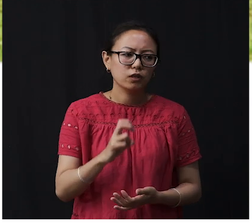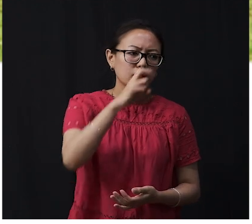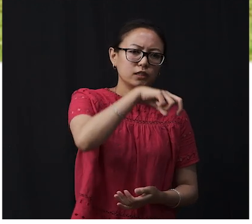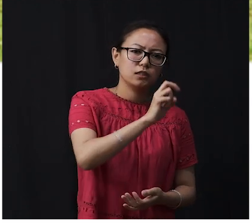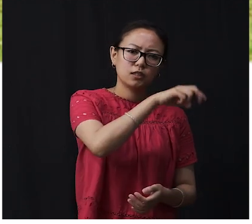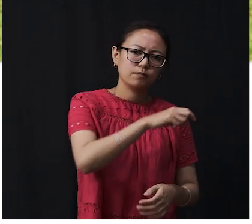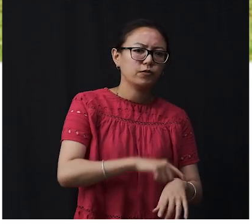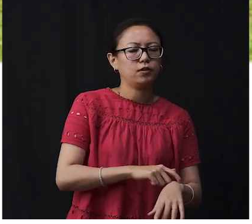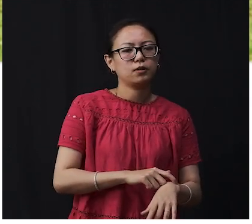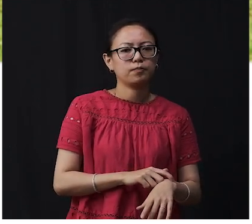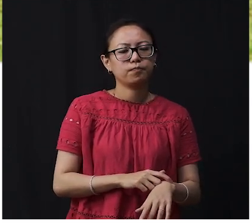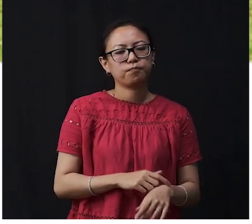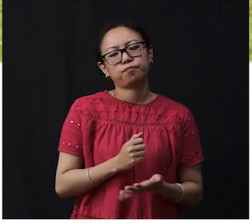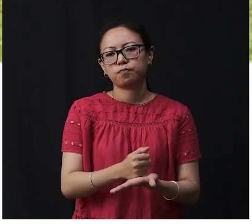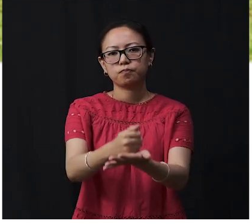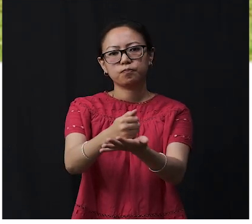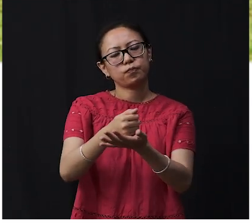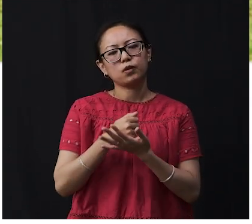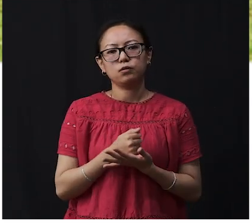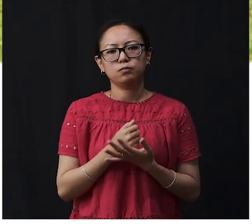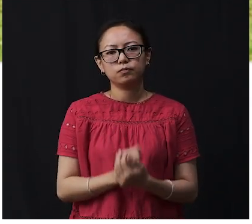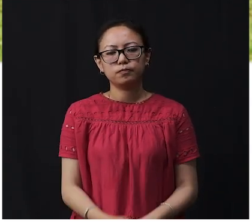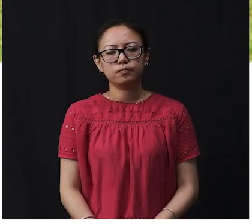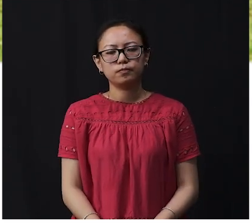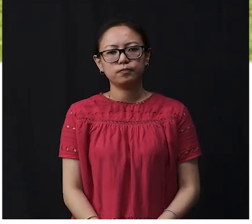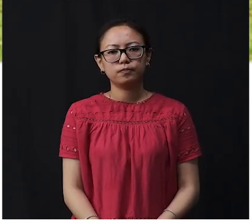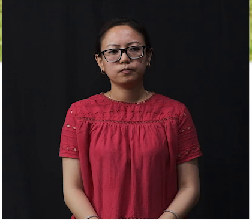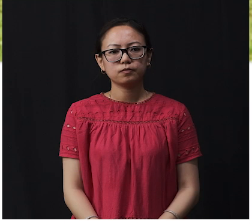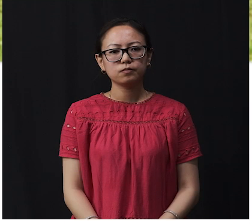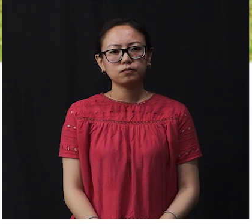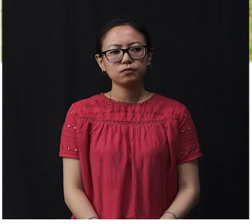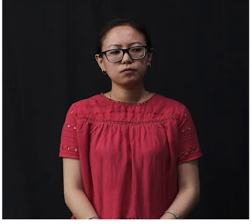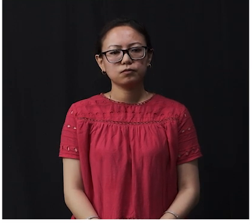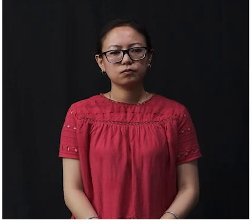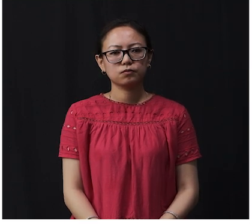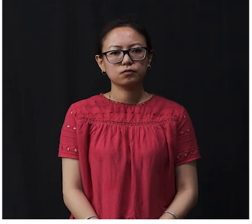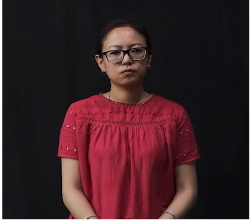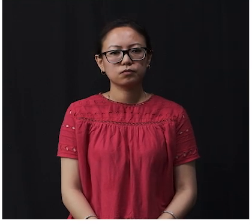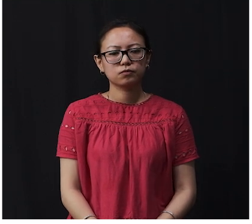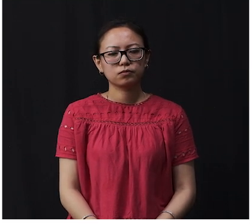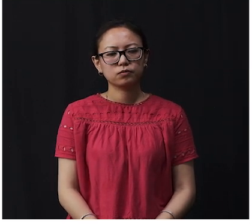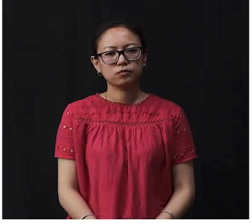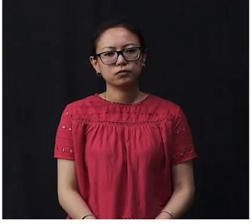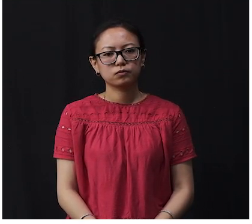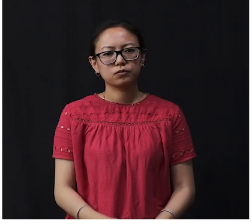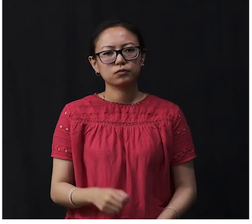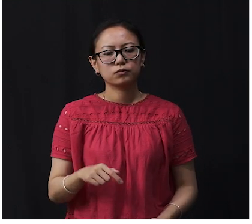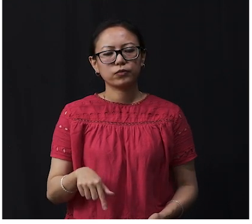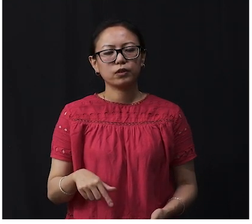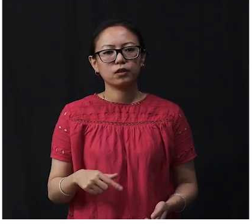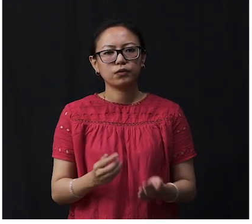said, I will use my tail in order to jump and bounce. Okay? So now the next animal, that